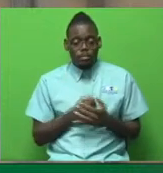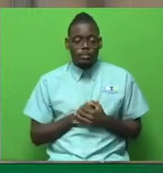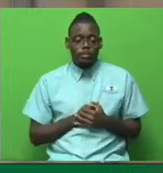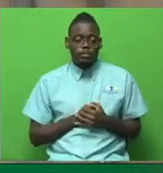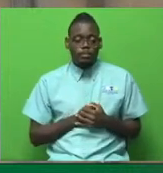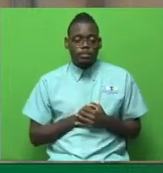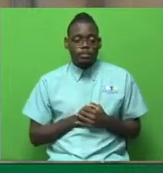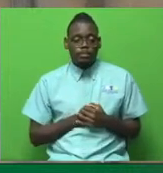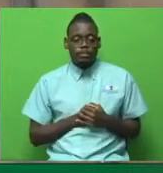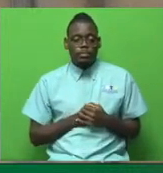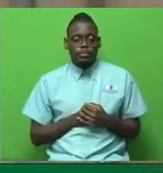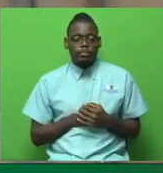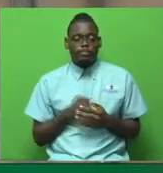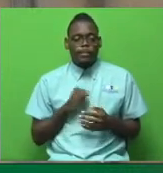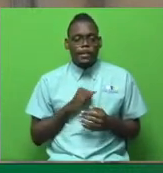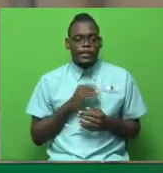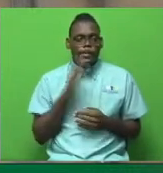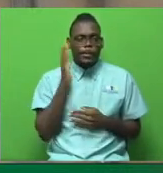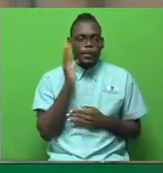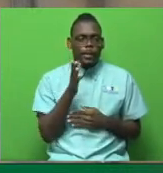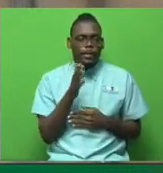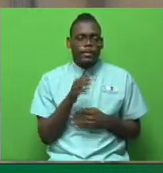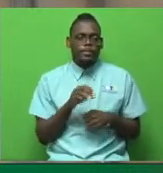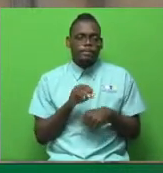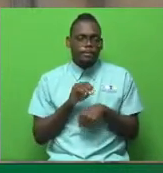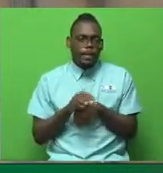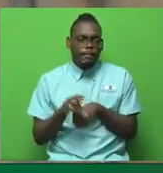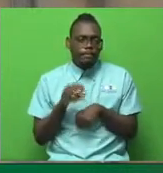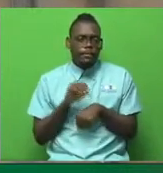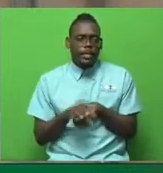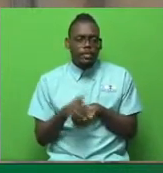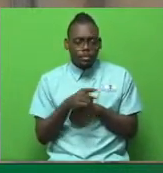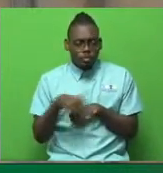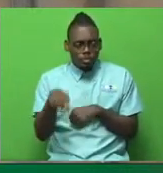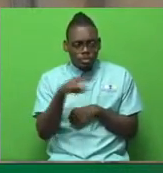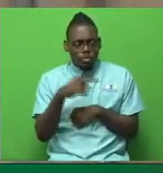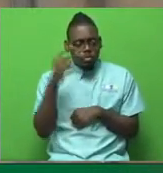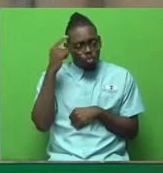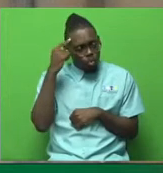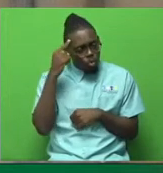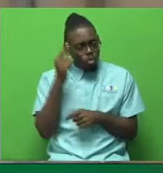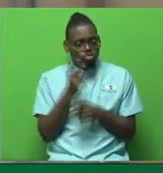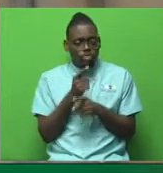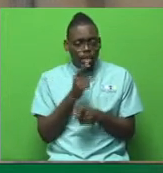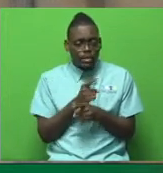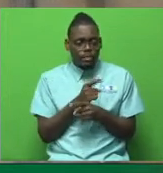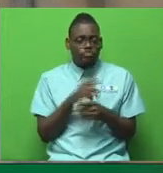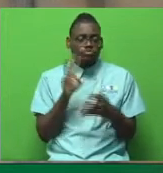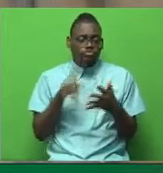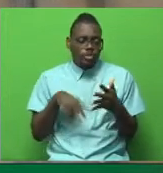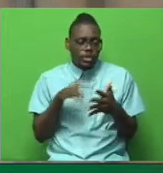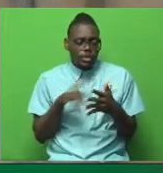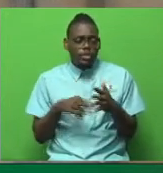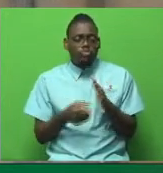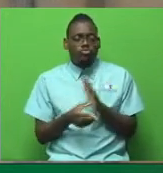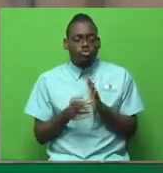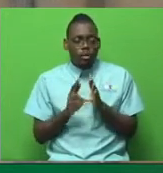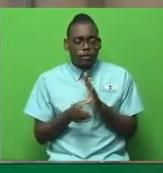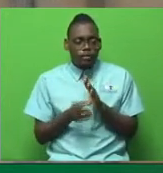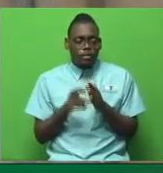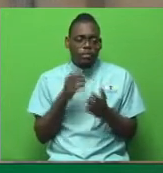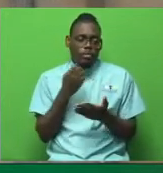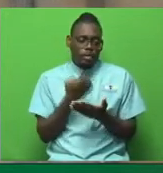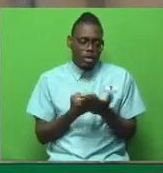my colleague Minister young all right thinking citizens to read the review of the economy that Minister